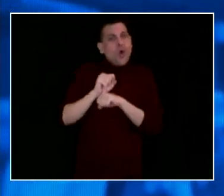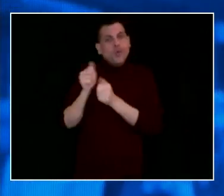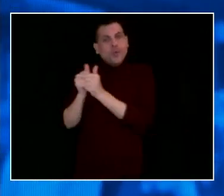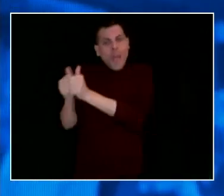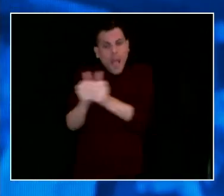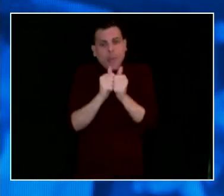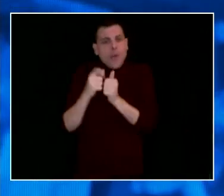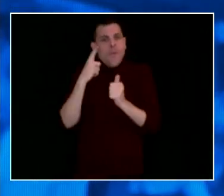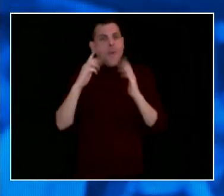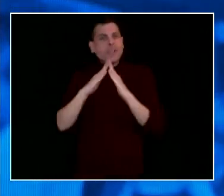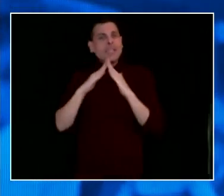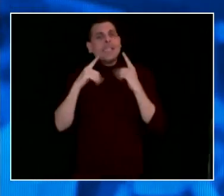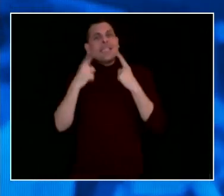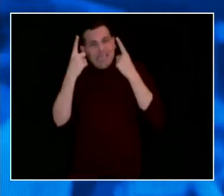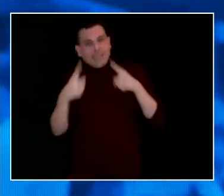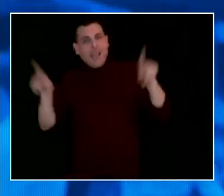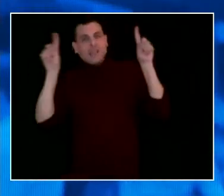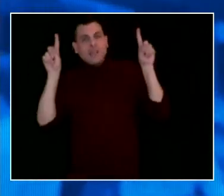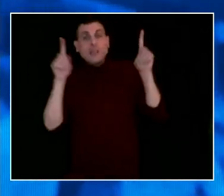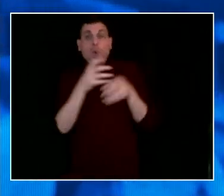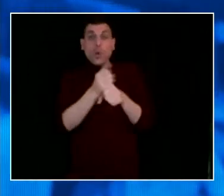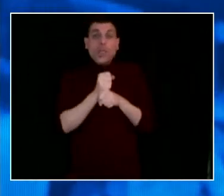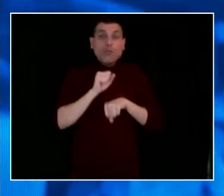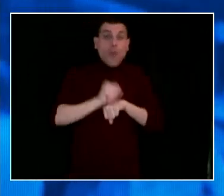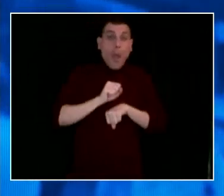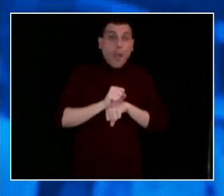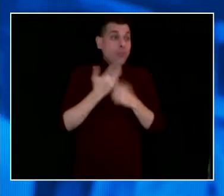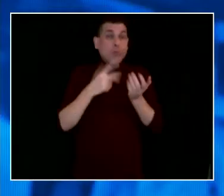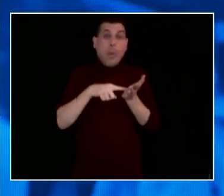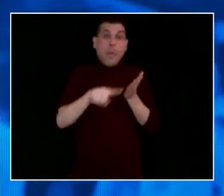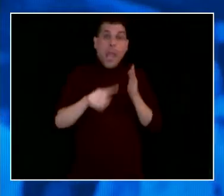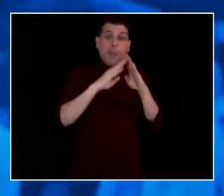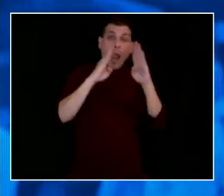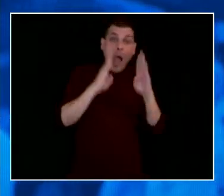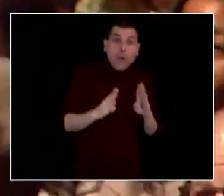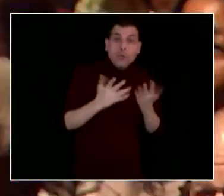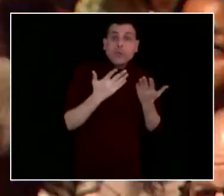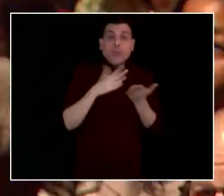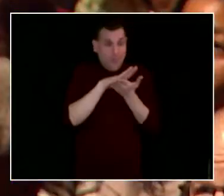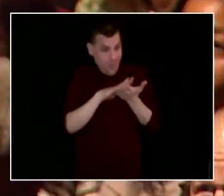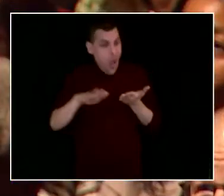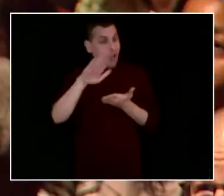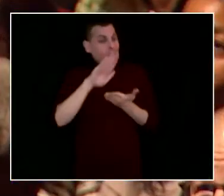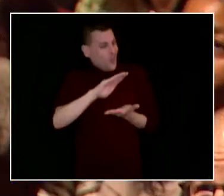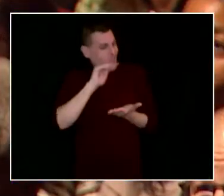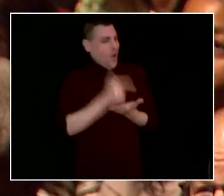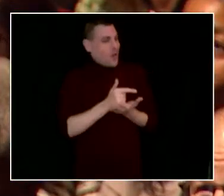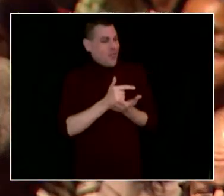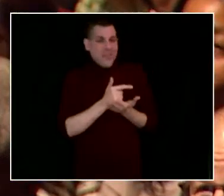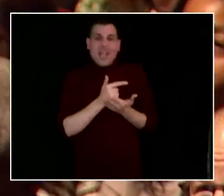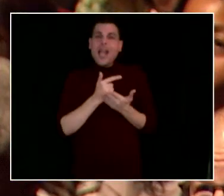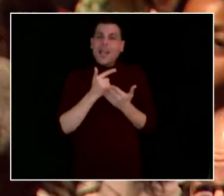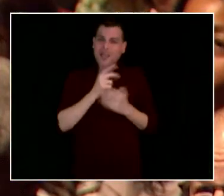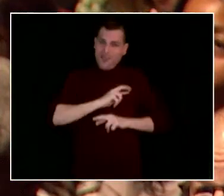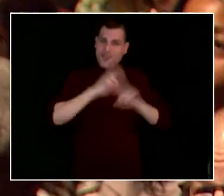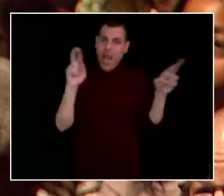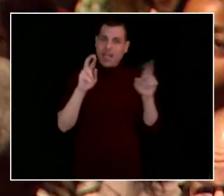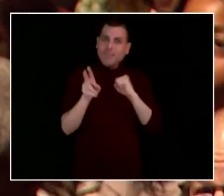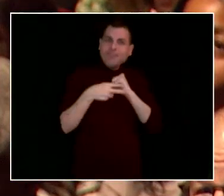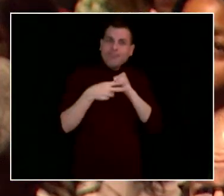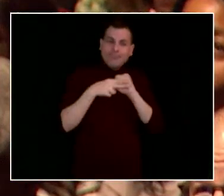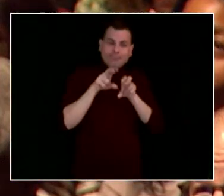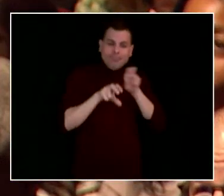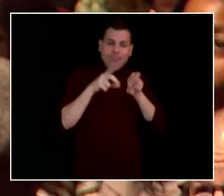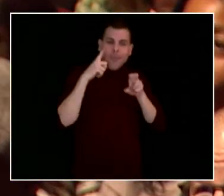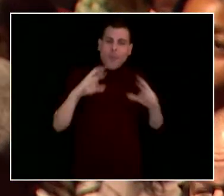home, pay for college, and save for retirement. By investing in public safety, supporting working people,